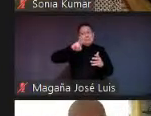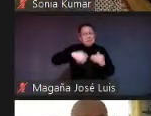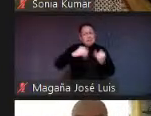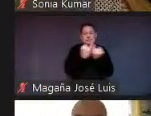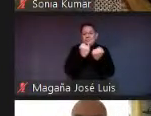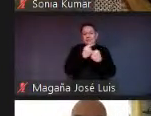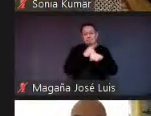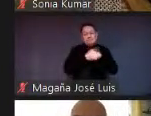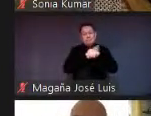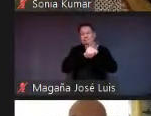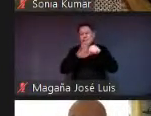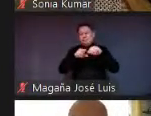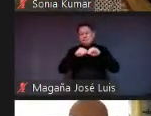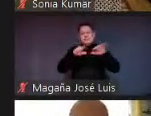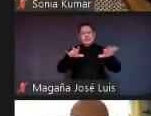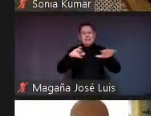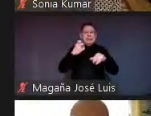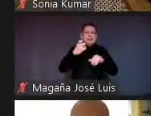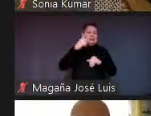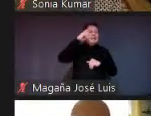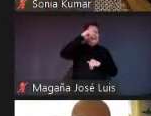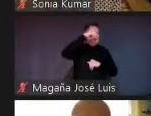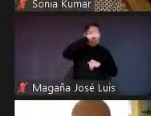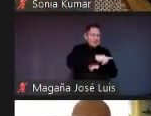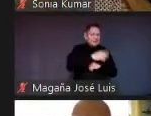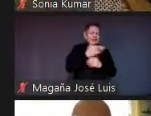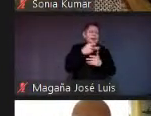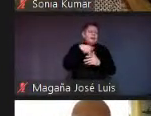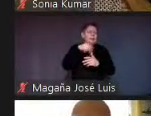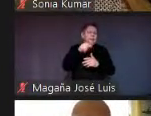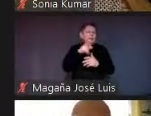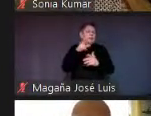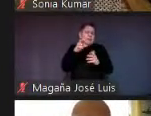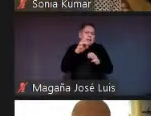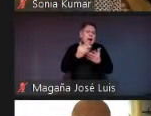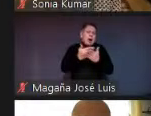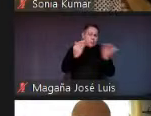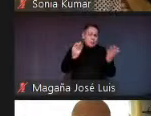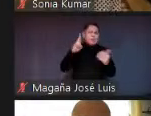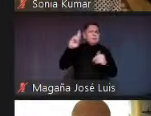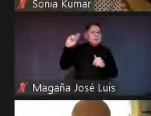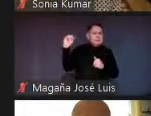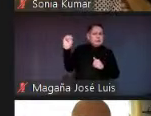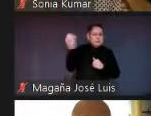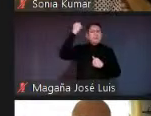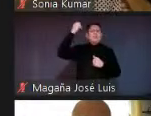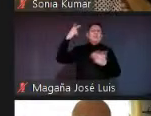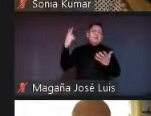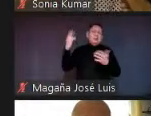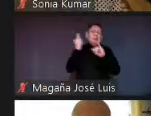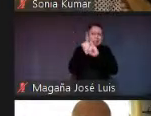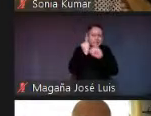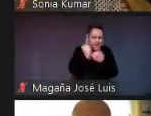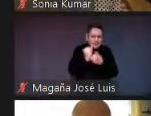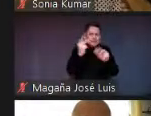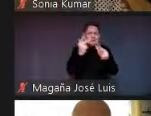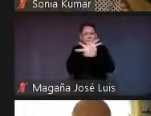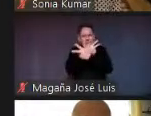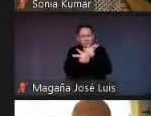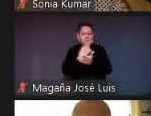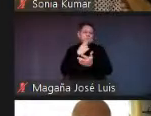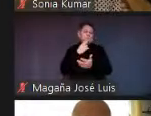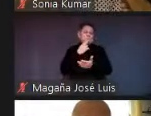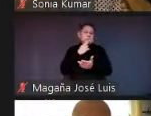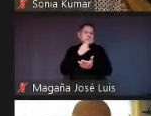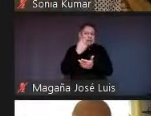can use and utilize digital approaches, things like hybrid consultations, video, telephone consultations, to ensure